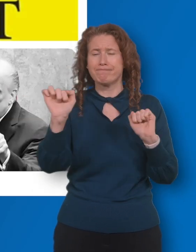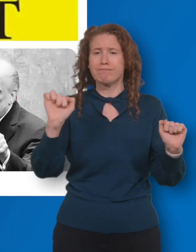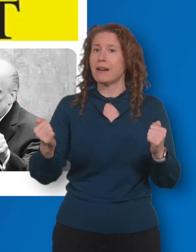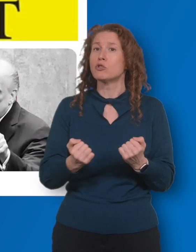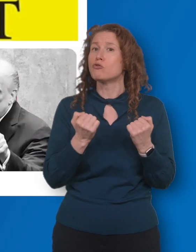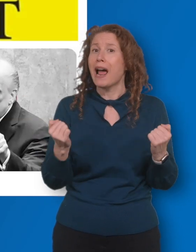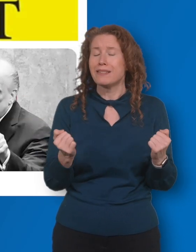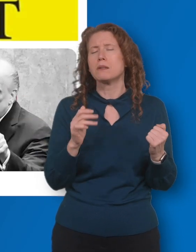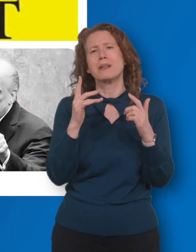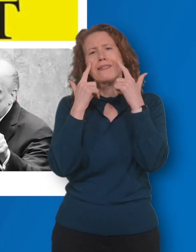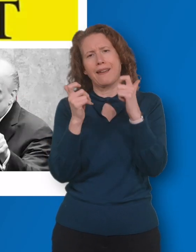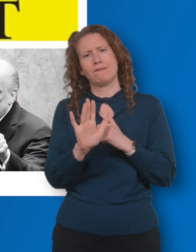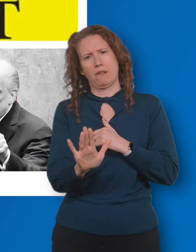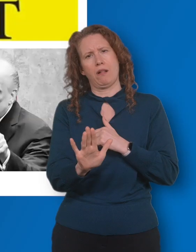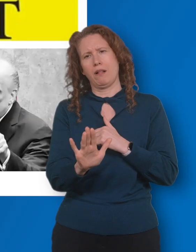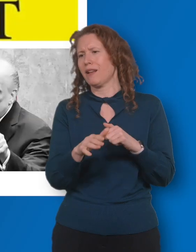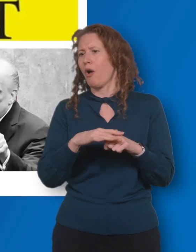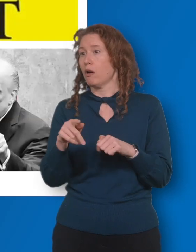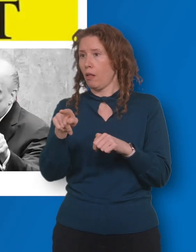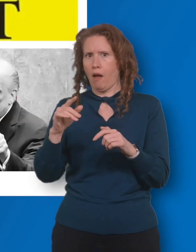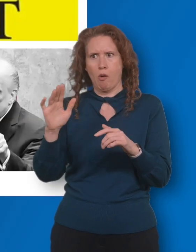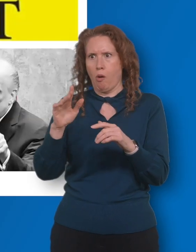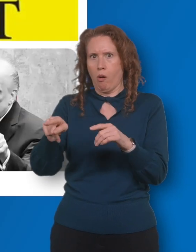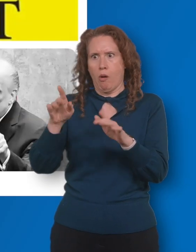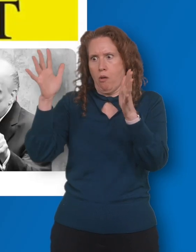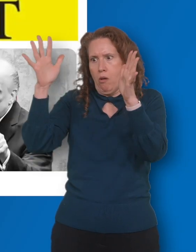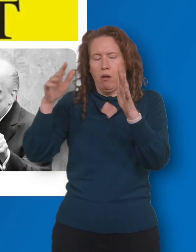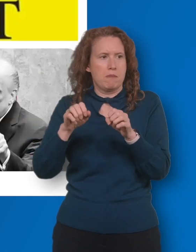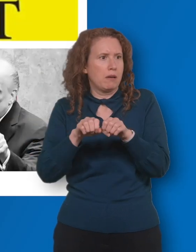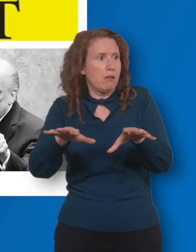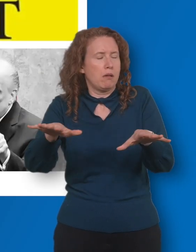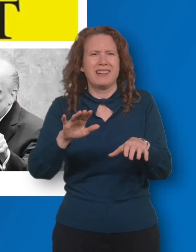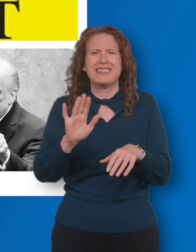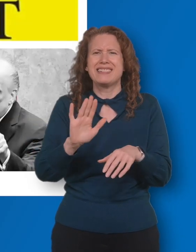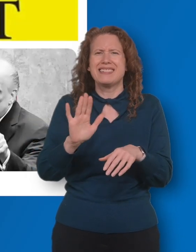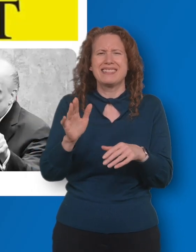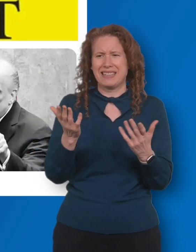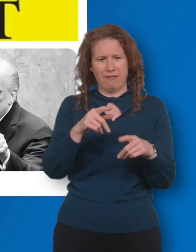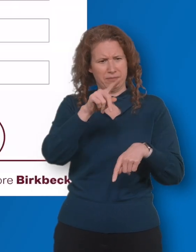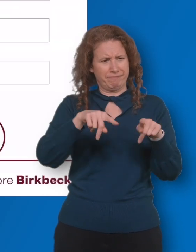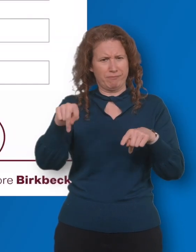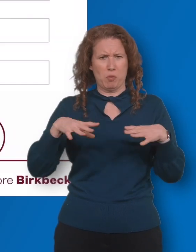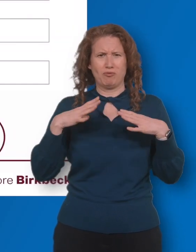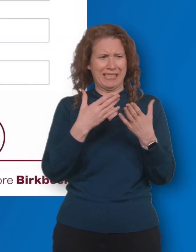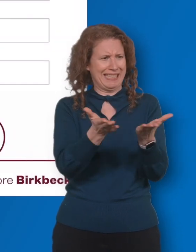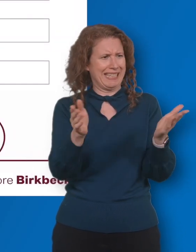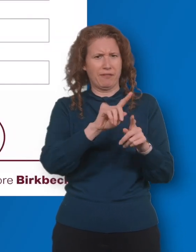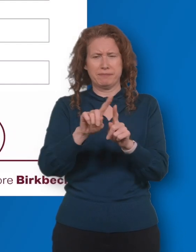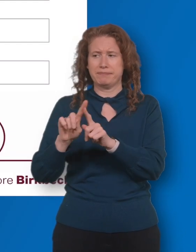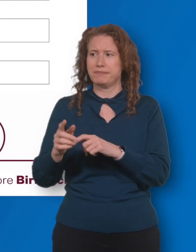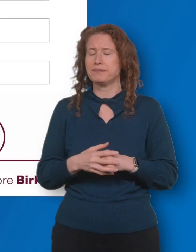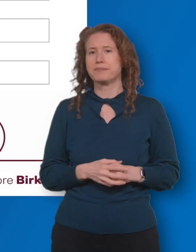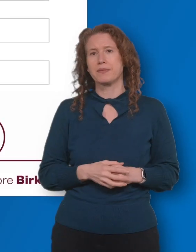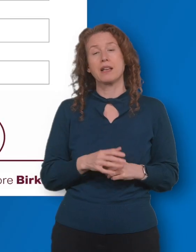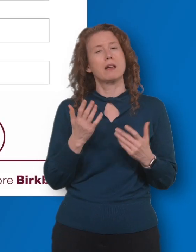very careful about overusing them, because that can lead to burnout. So in practice, what